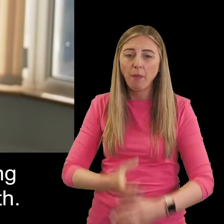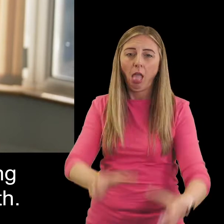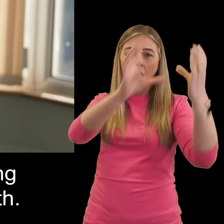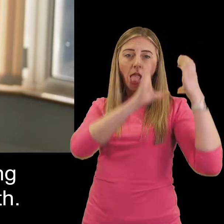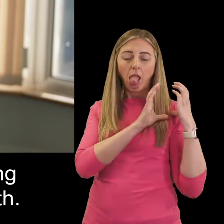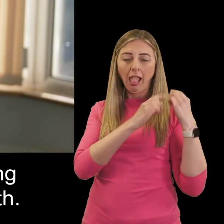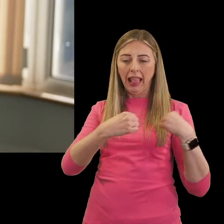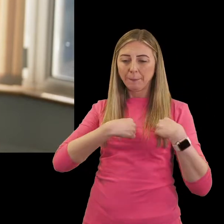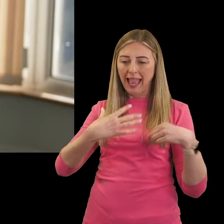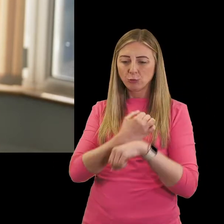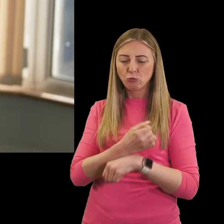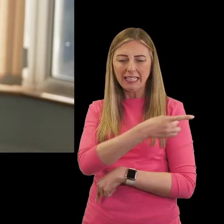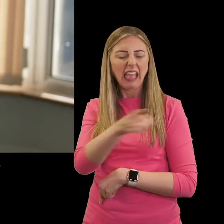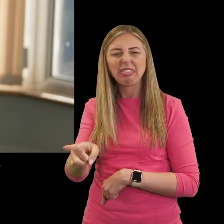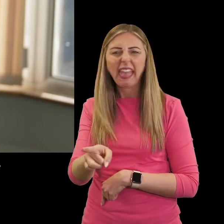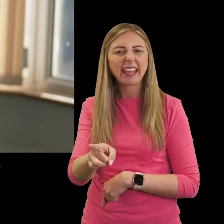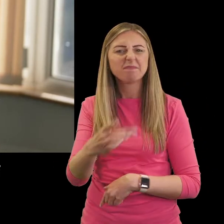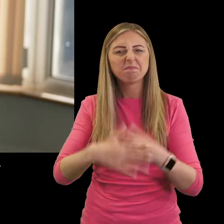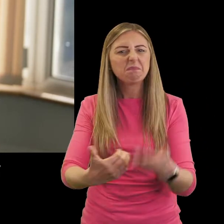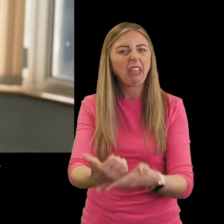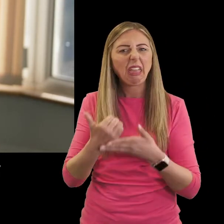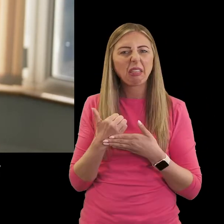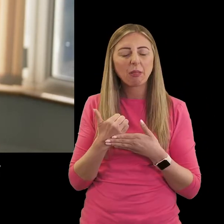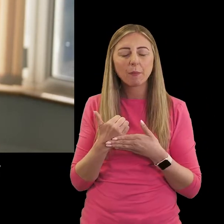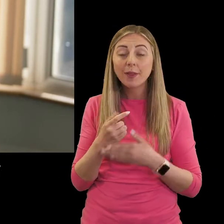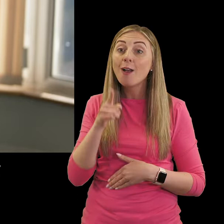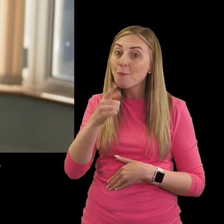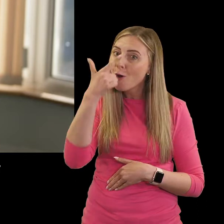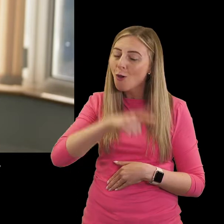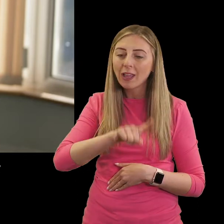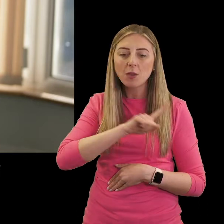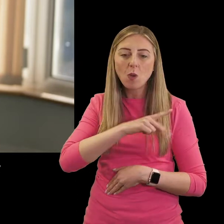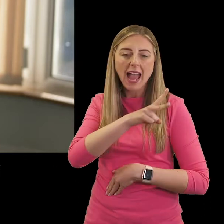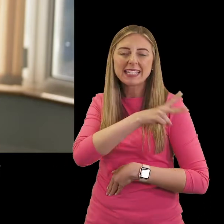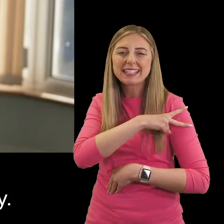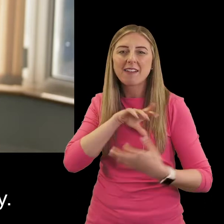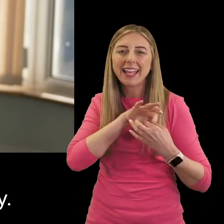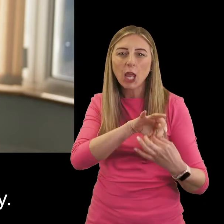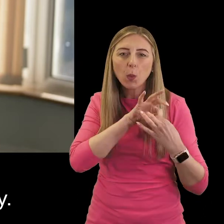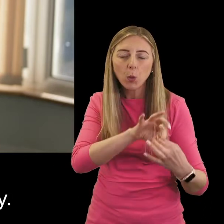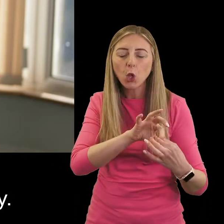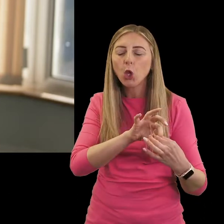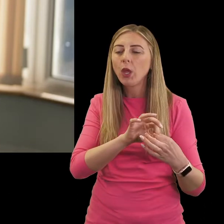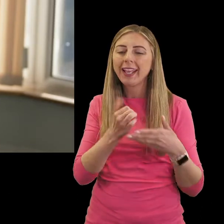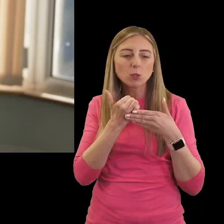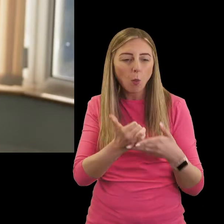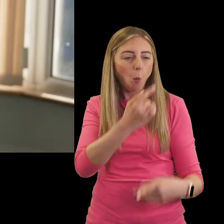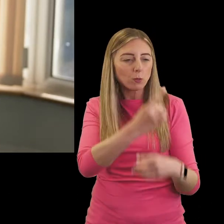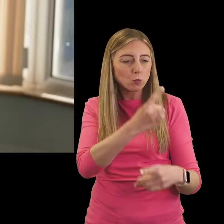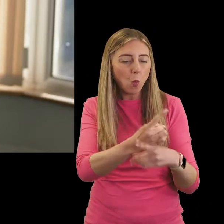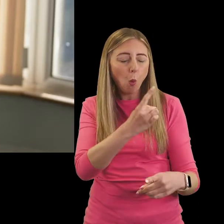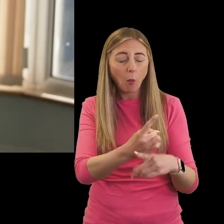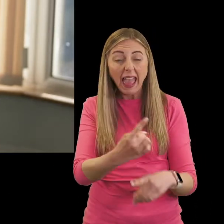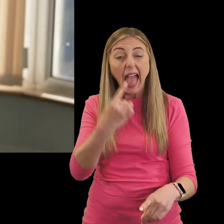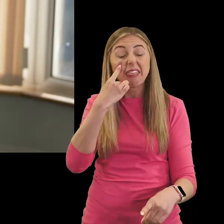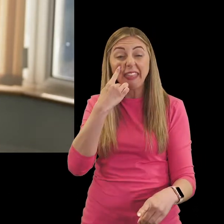was really willing to help me with. If it wasn't for like the involvement of staff network groups, the support, just being able to chat to somebody, I probably would have left the